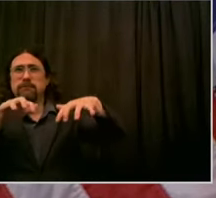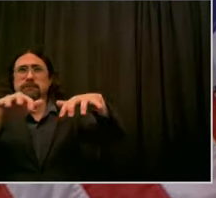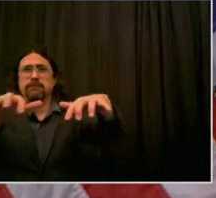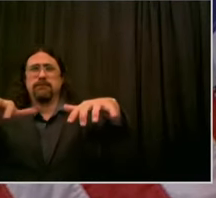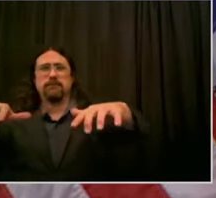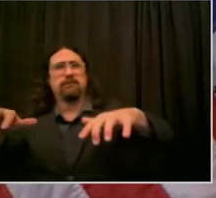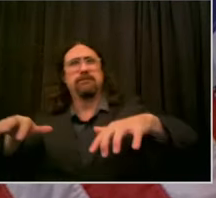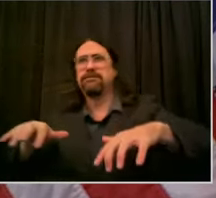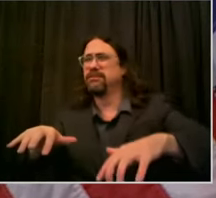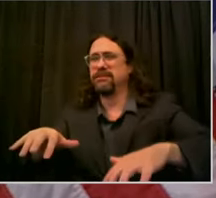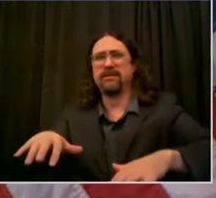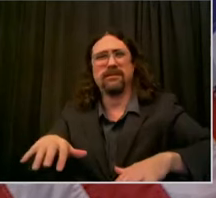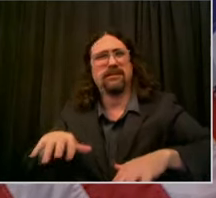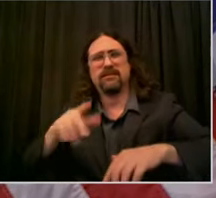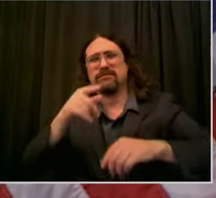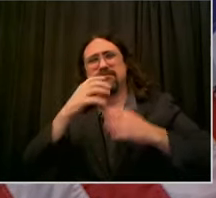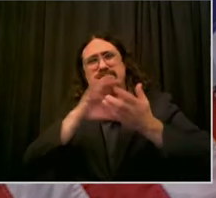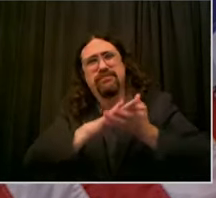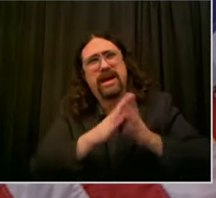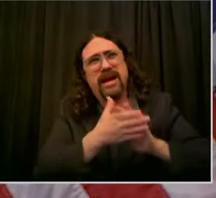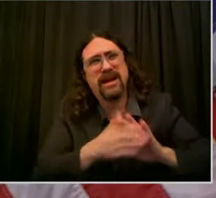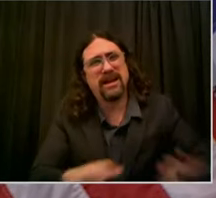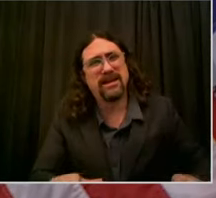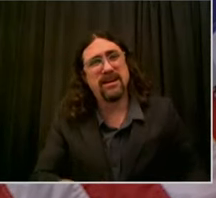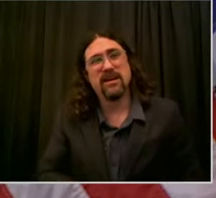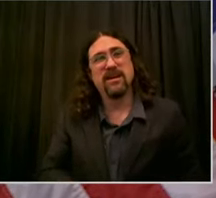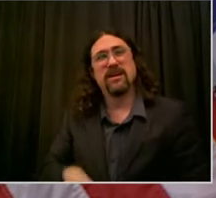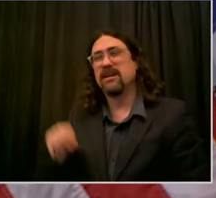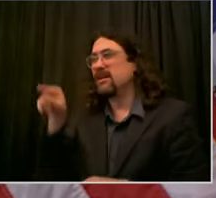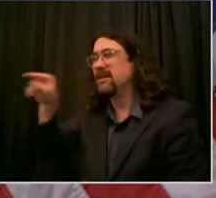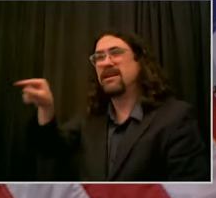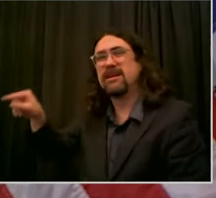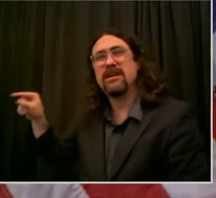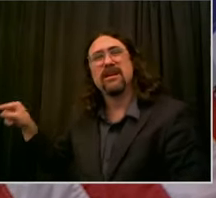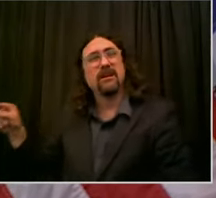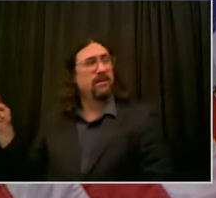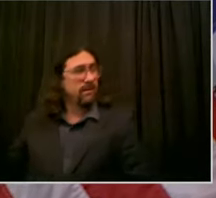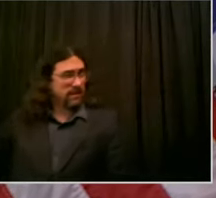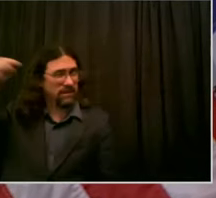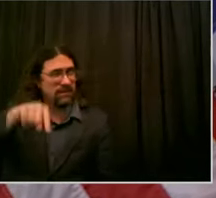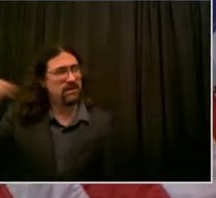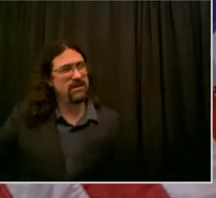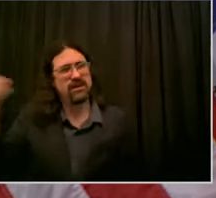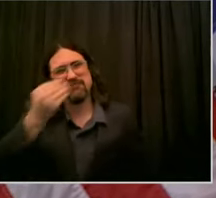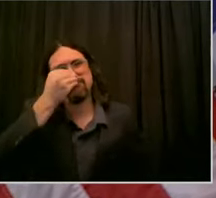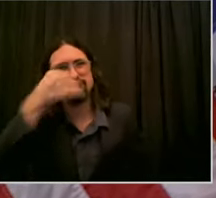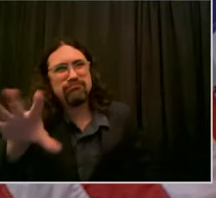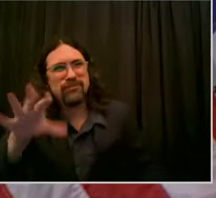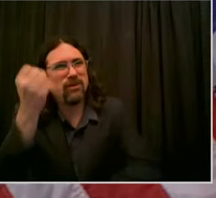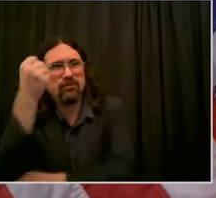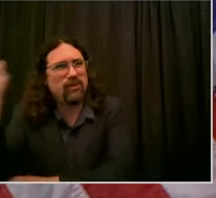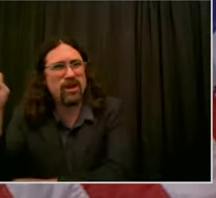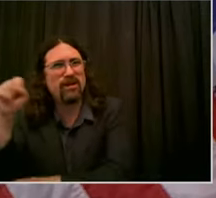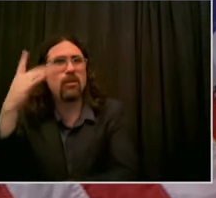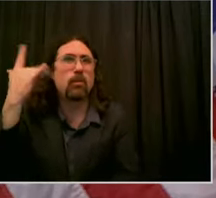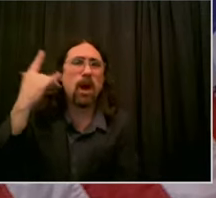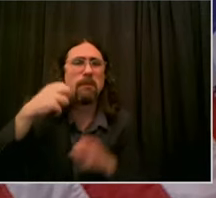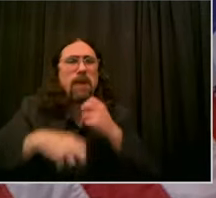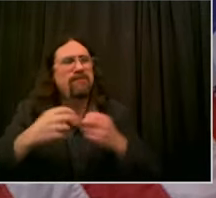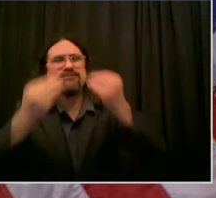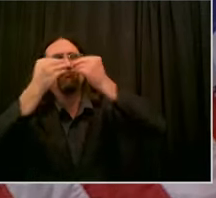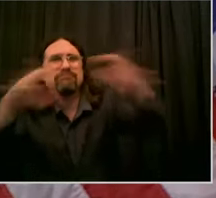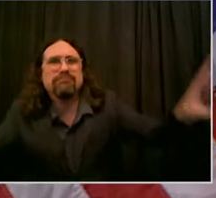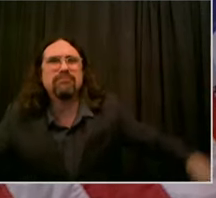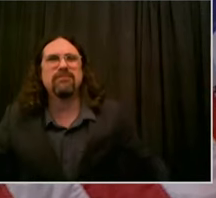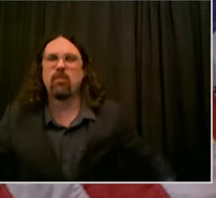I feel for every business that has gone through these last few days. We want to help businesses come back. I talked to the store owners in the Bronx. I